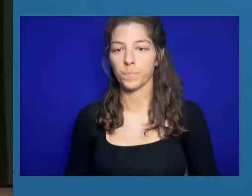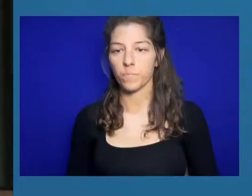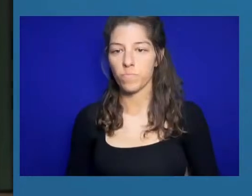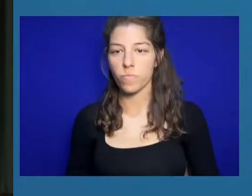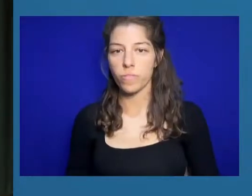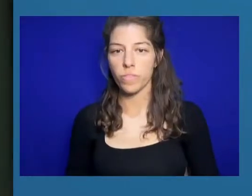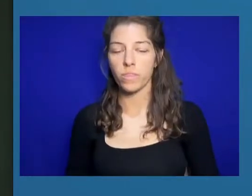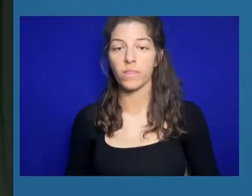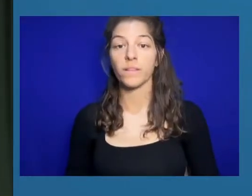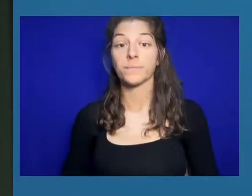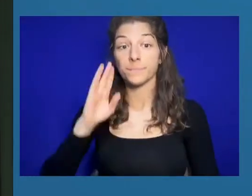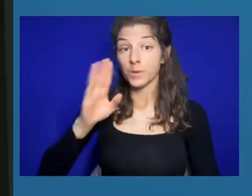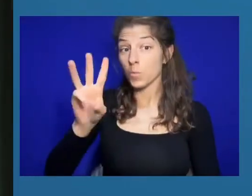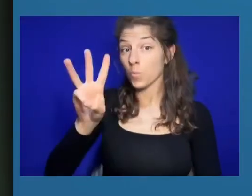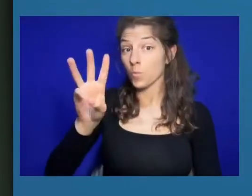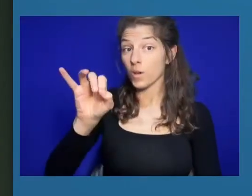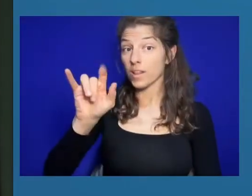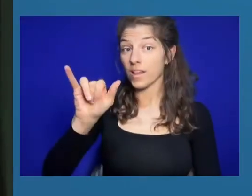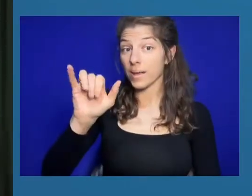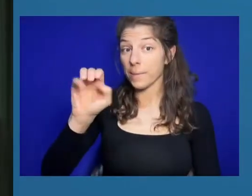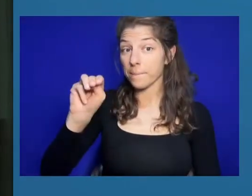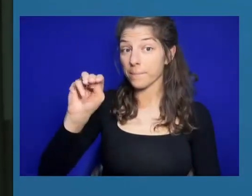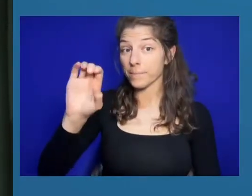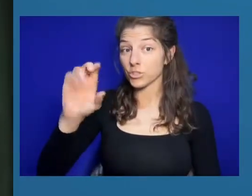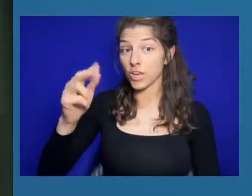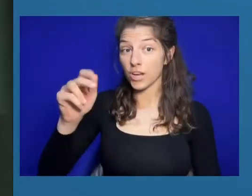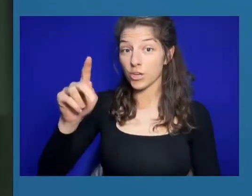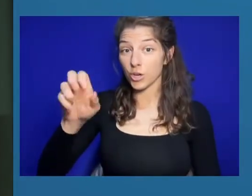William Shatner is a Montreal boy.